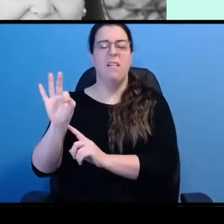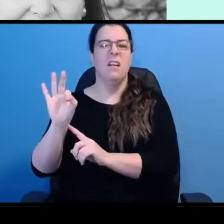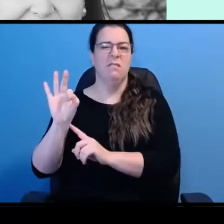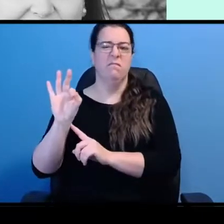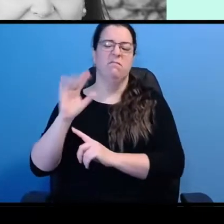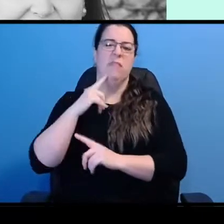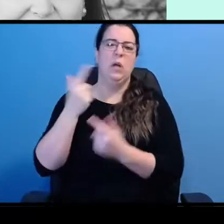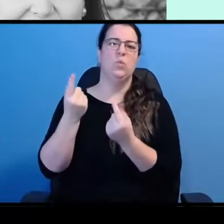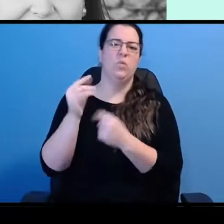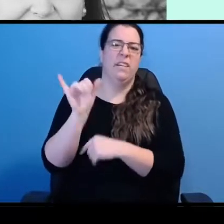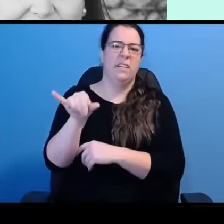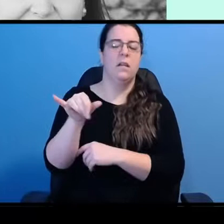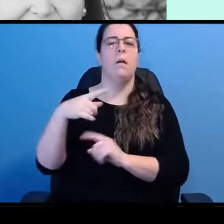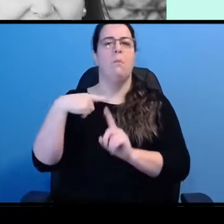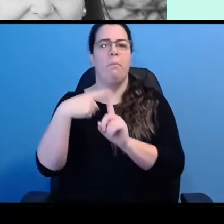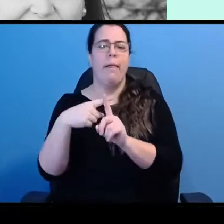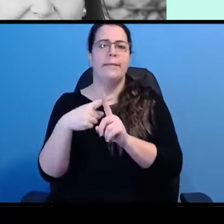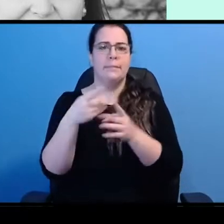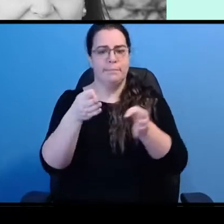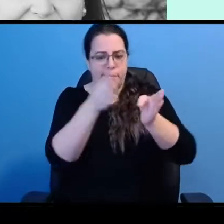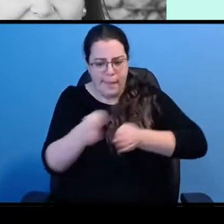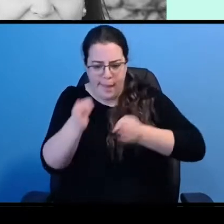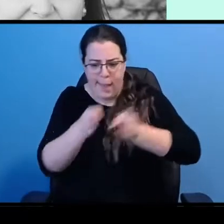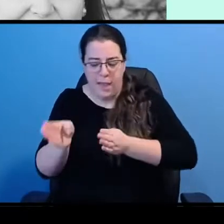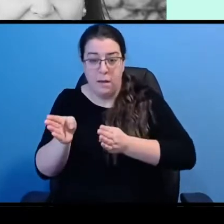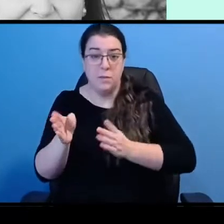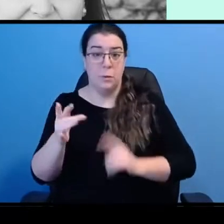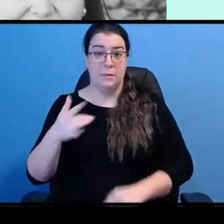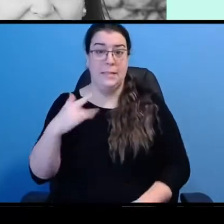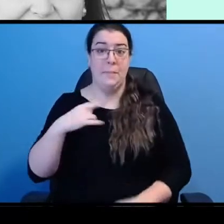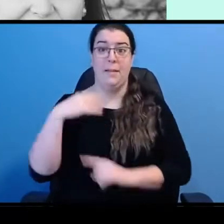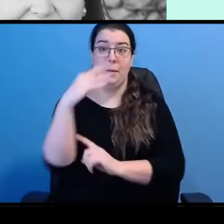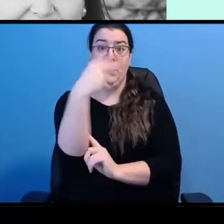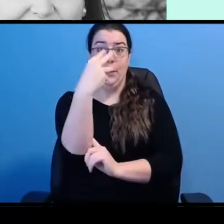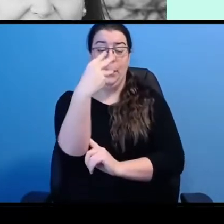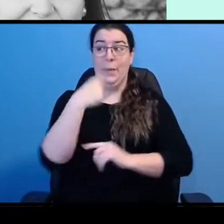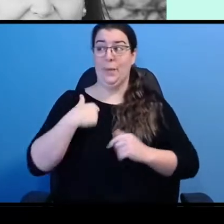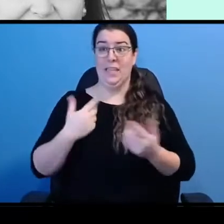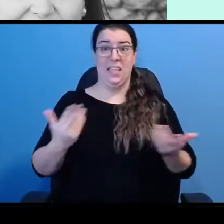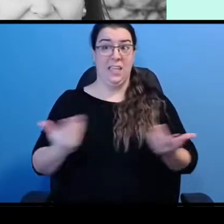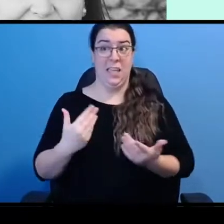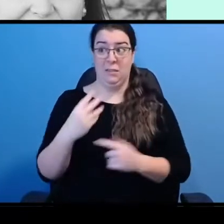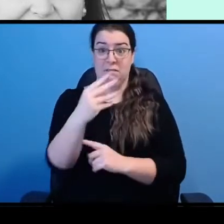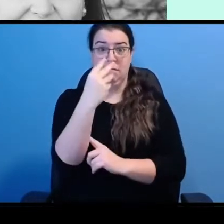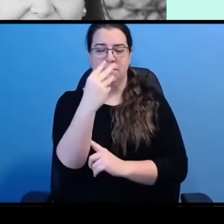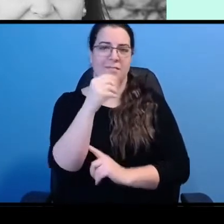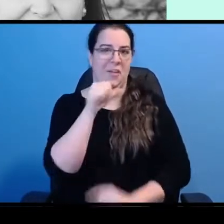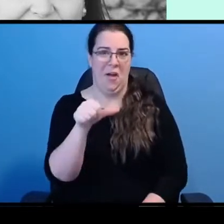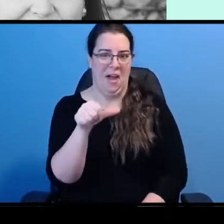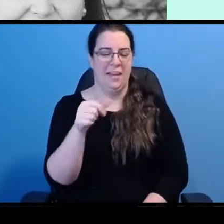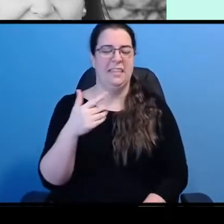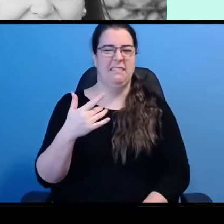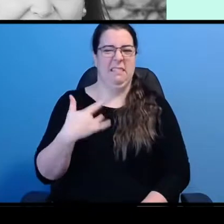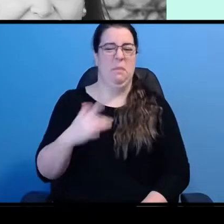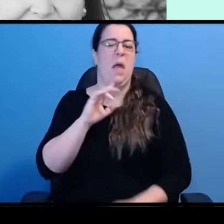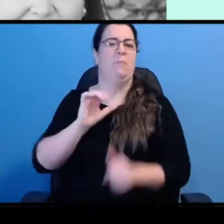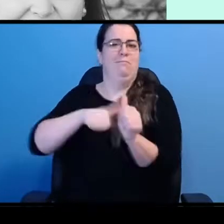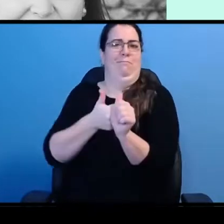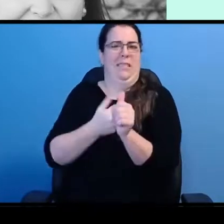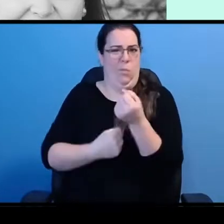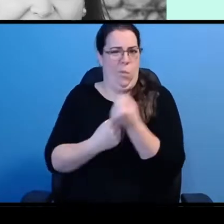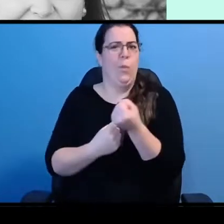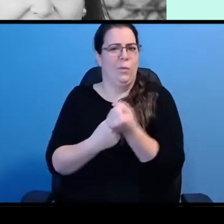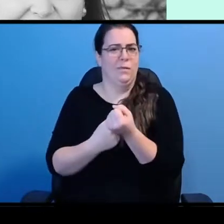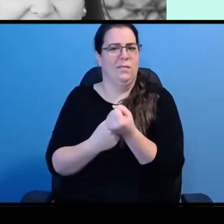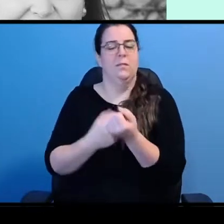So I'm usually not on camera. I'm usually behind the camera. So this is new for me, new for all of us, but I'm